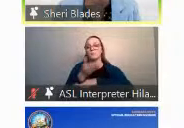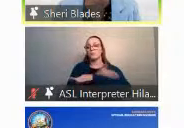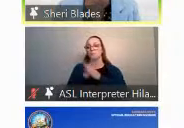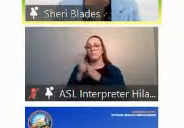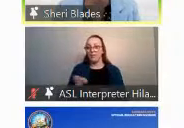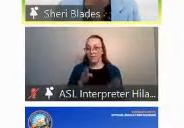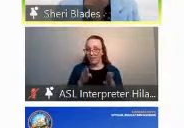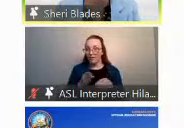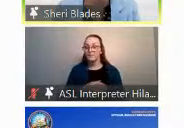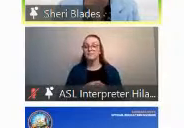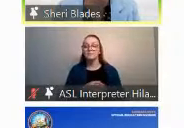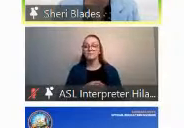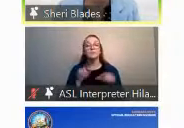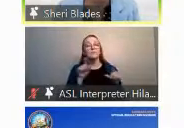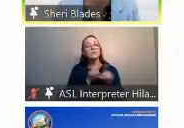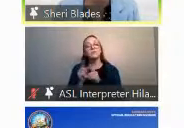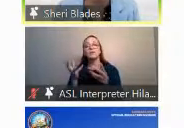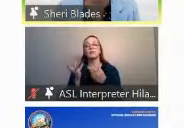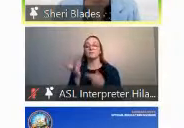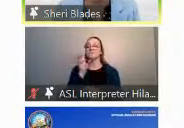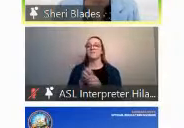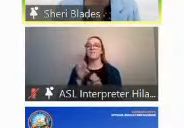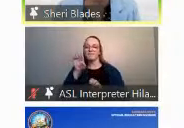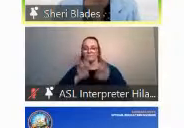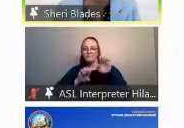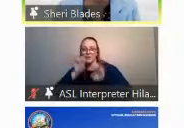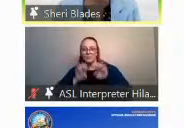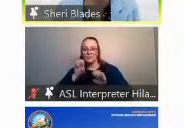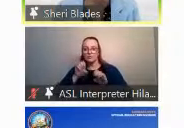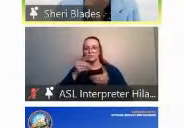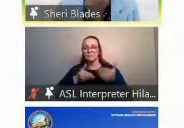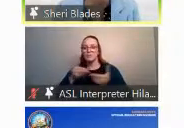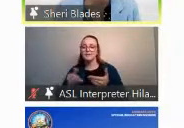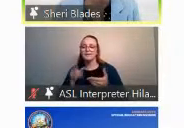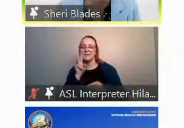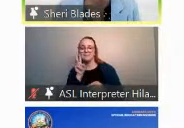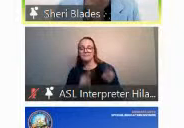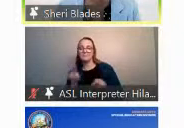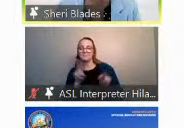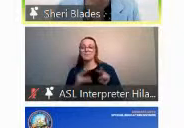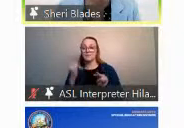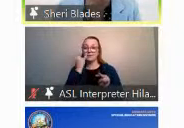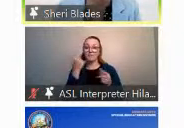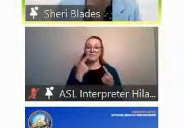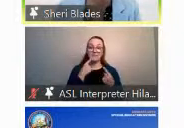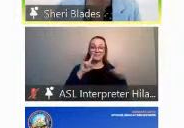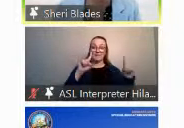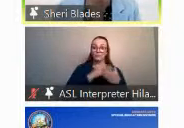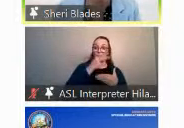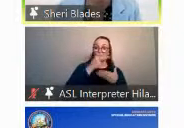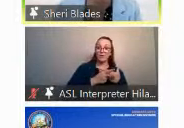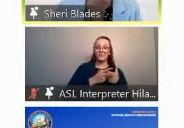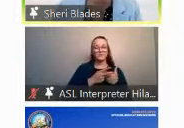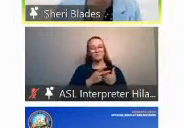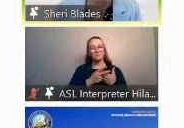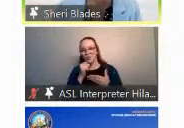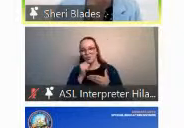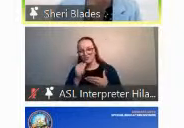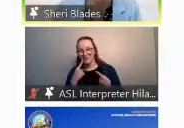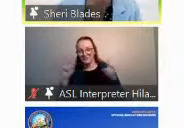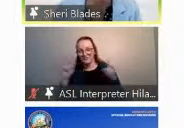wanted to be part of an evaluation process that monitors effectiveness of programs. Next slide, please.